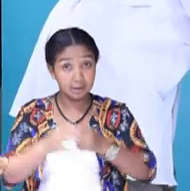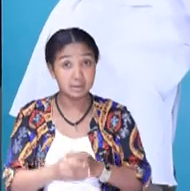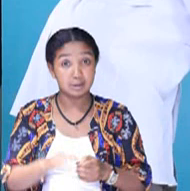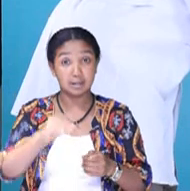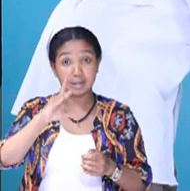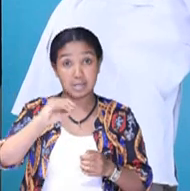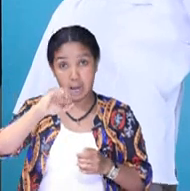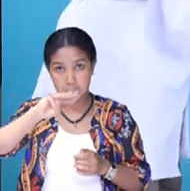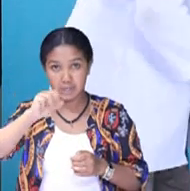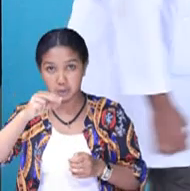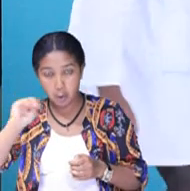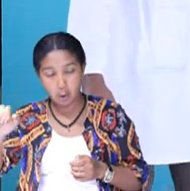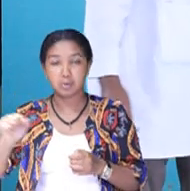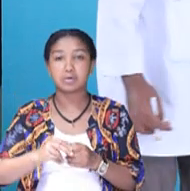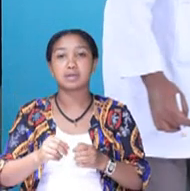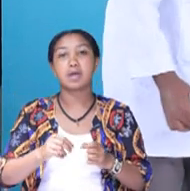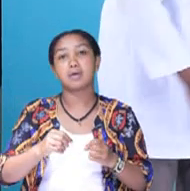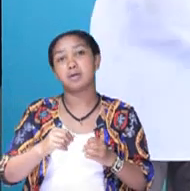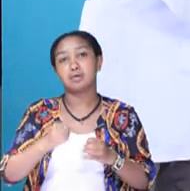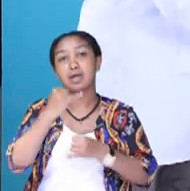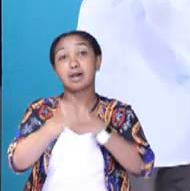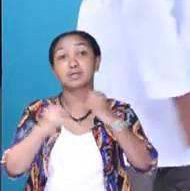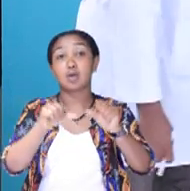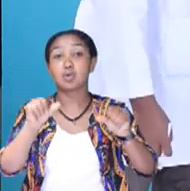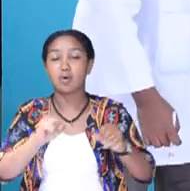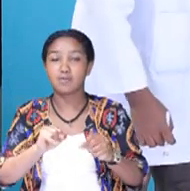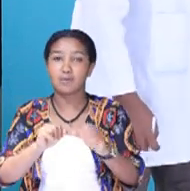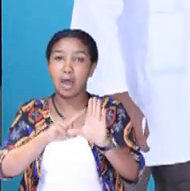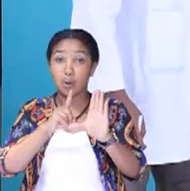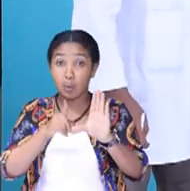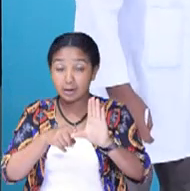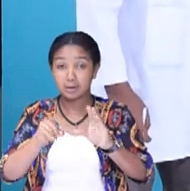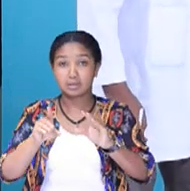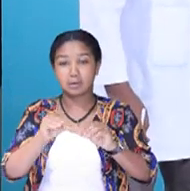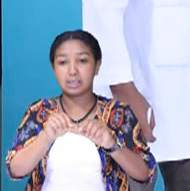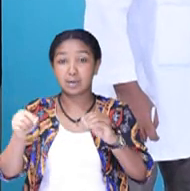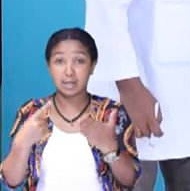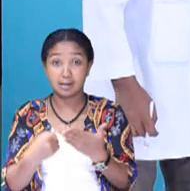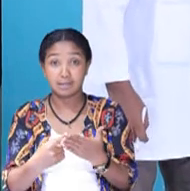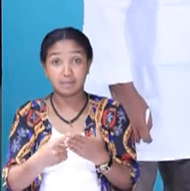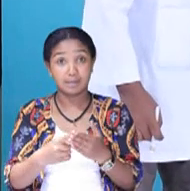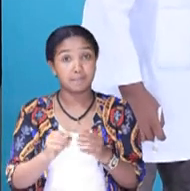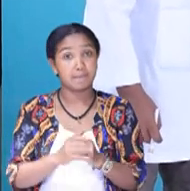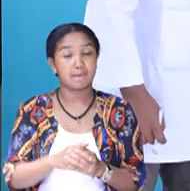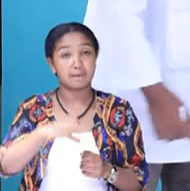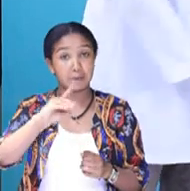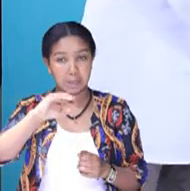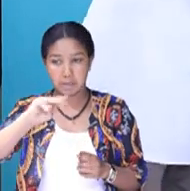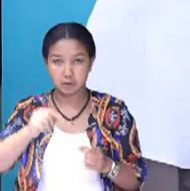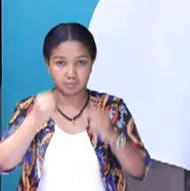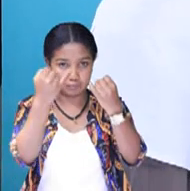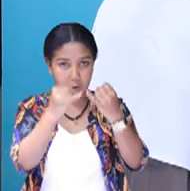The dimension or the unit of angular displacement. Then here the dimension is cancelled